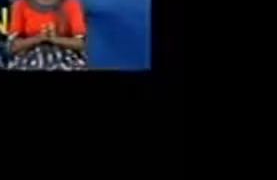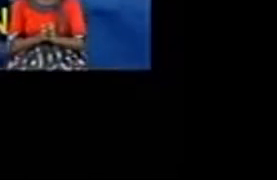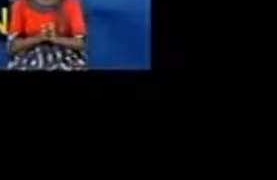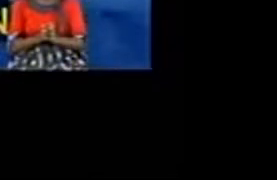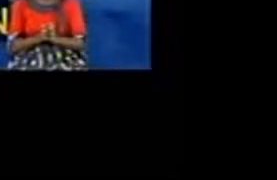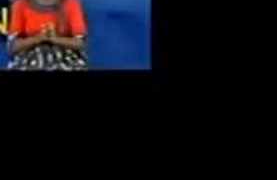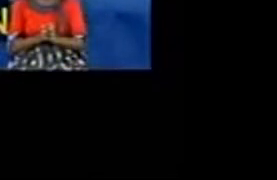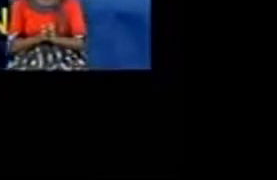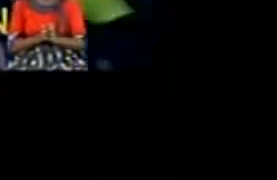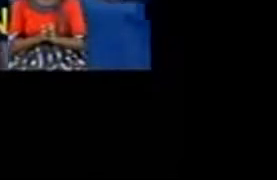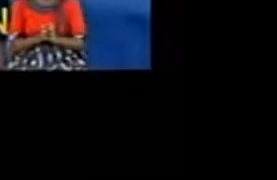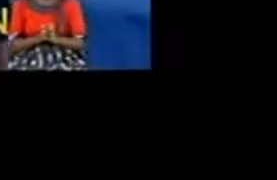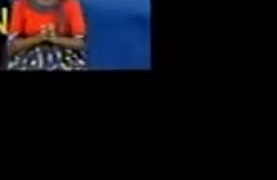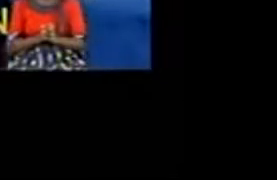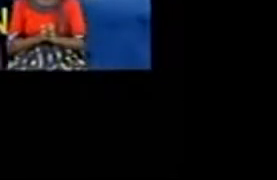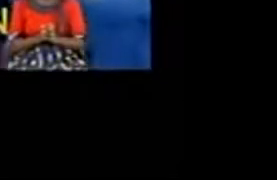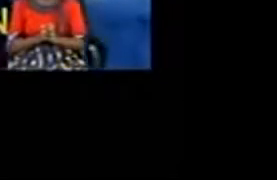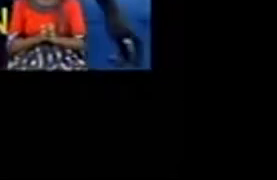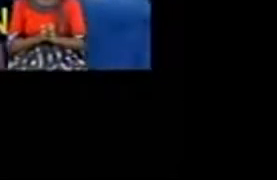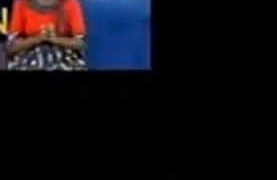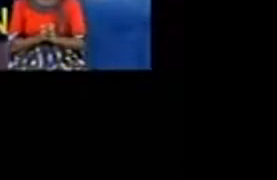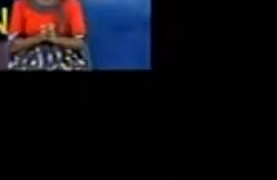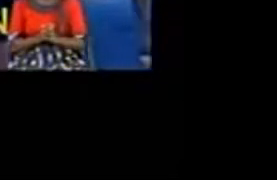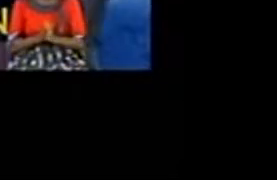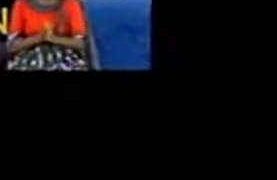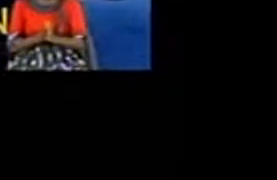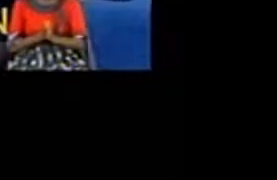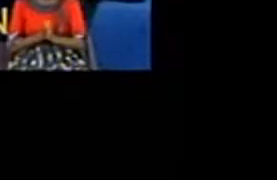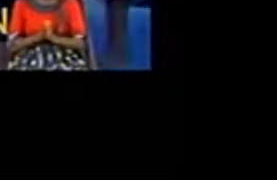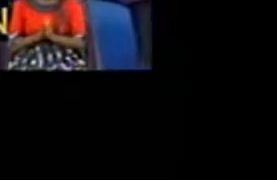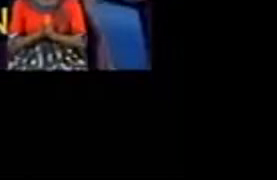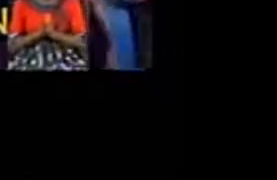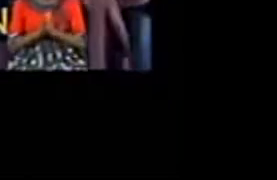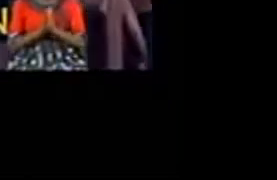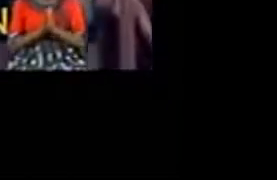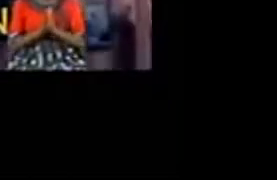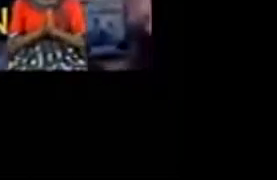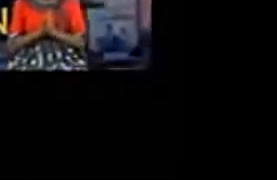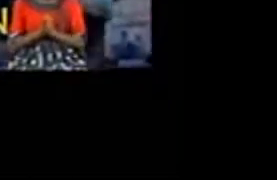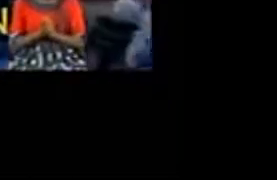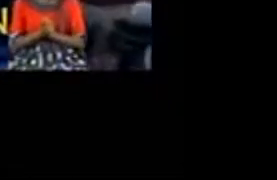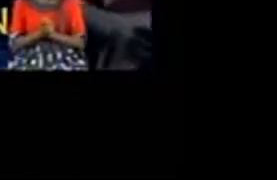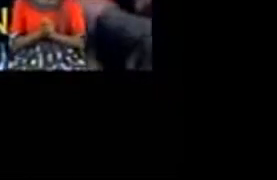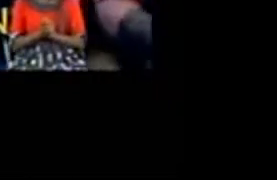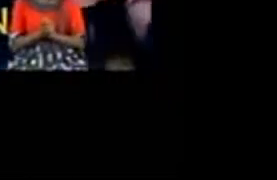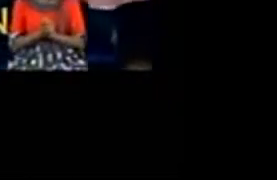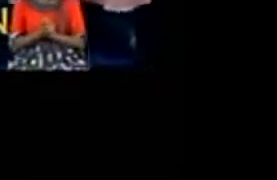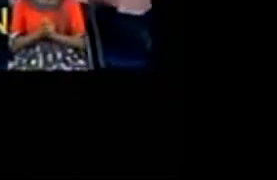There's no better place to be than in the presence of the Lord, because we know that